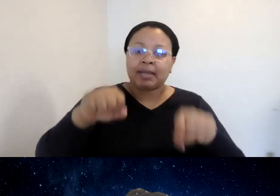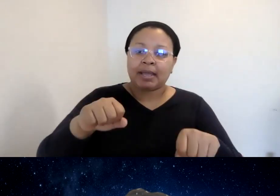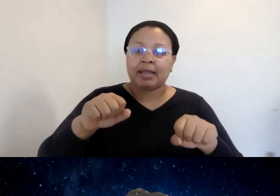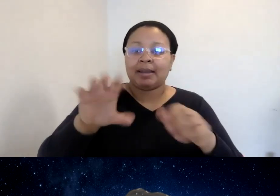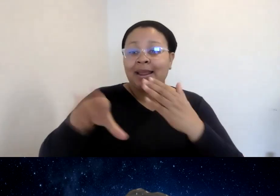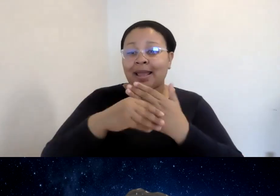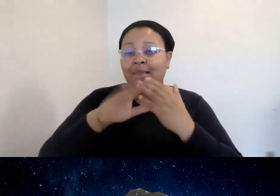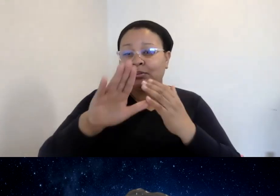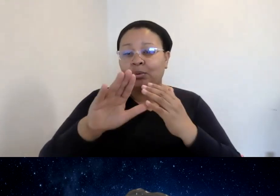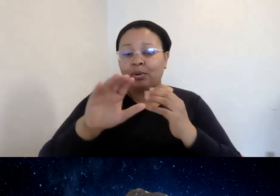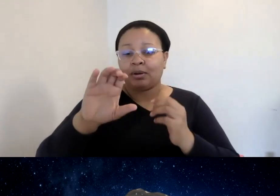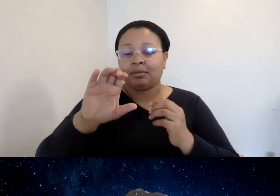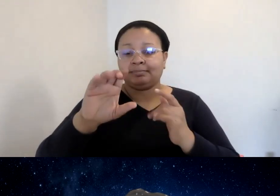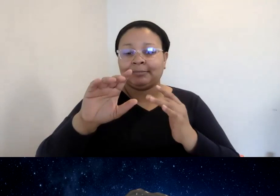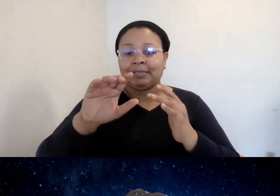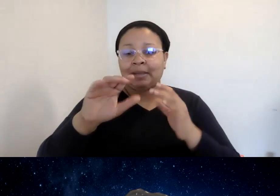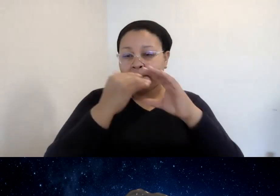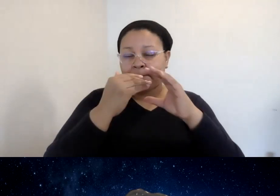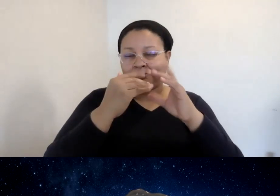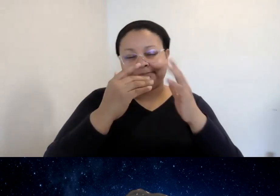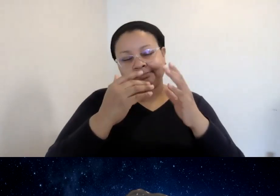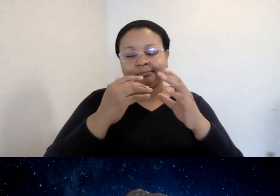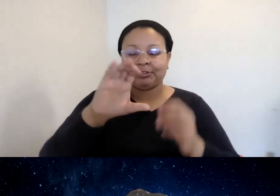your information out on the chat or privately reach out to them.